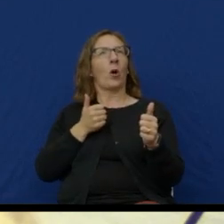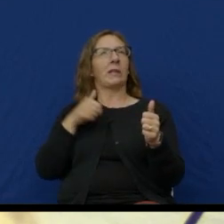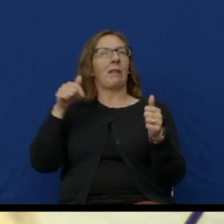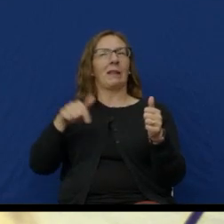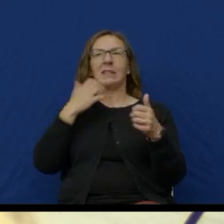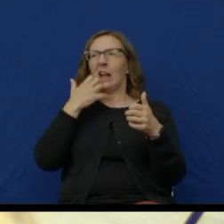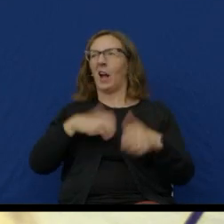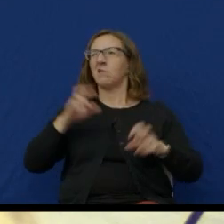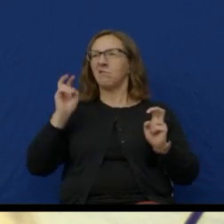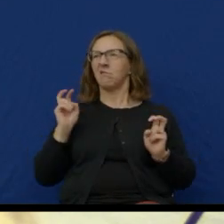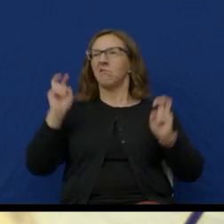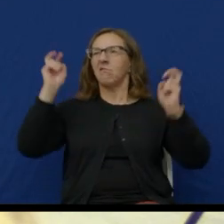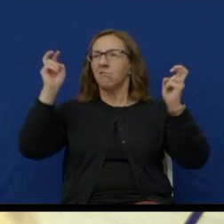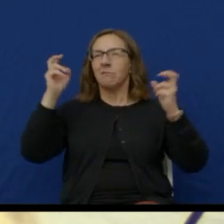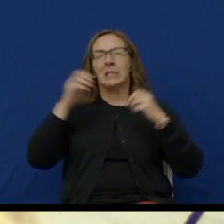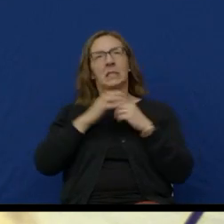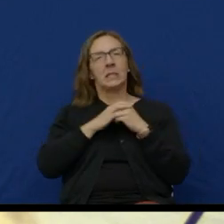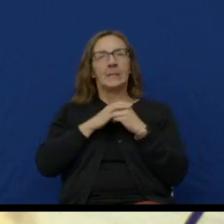us to